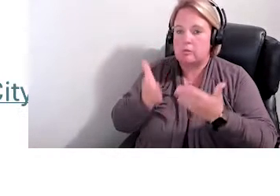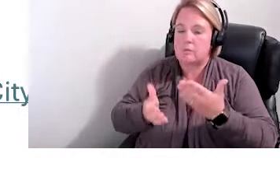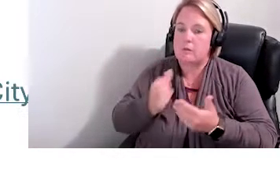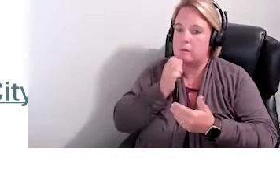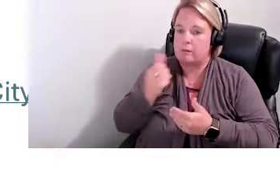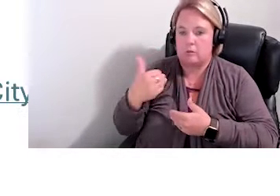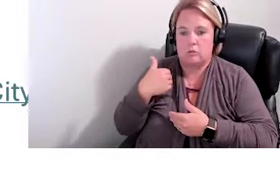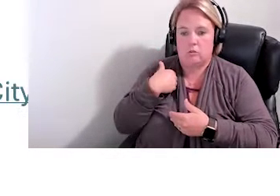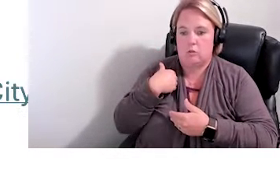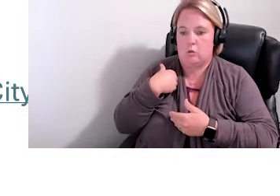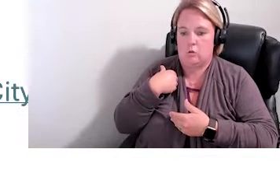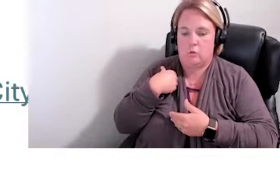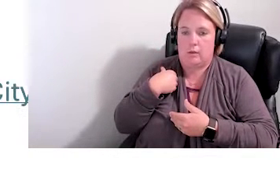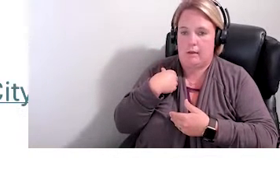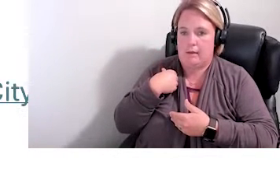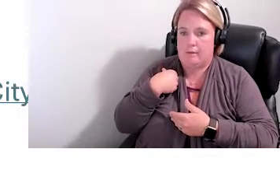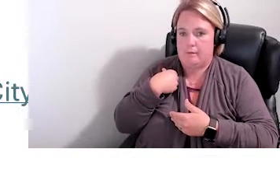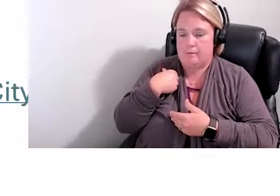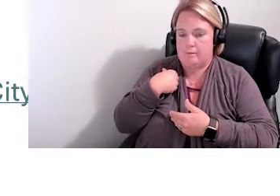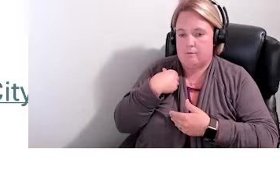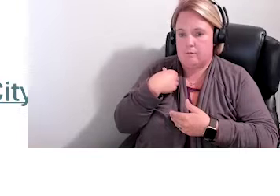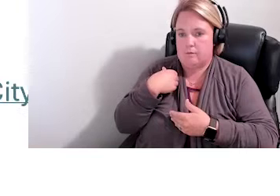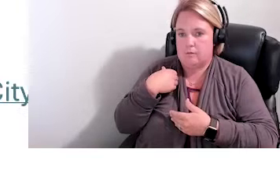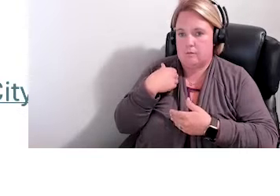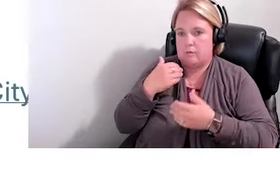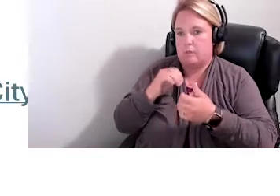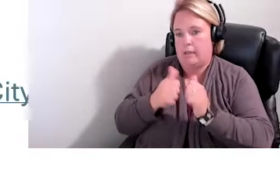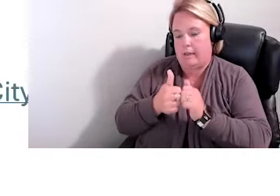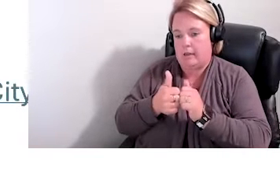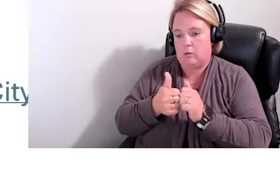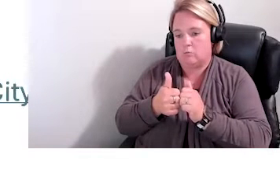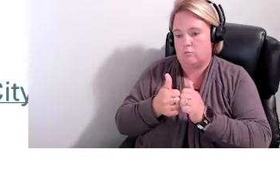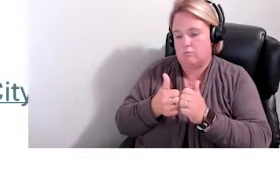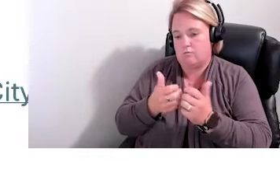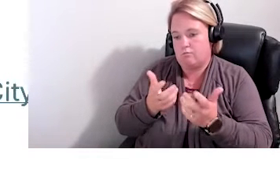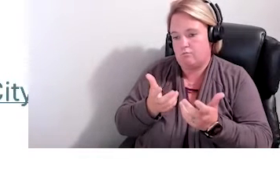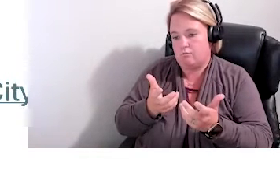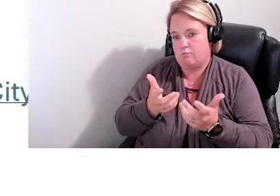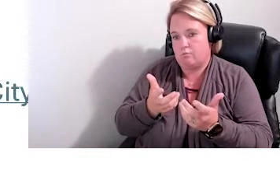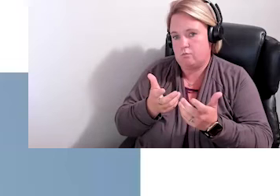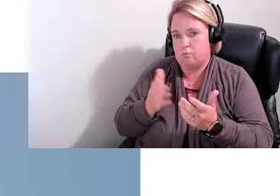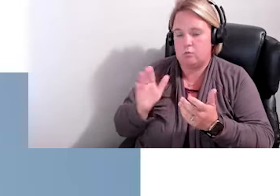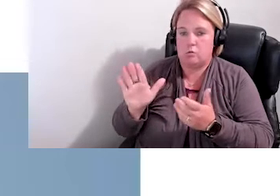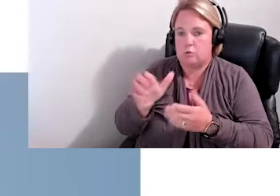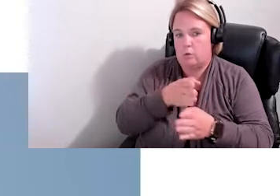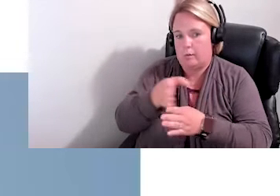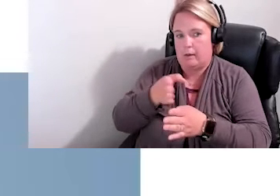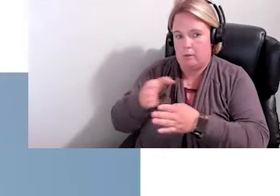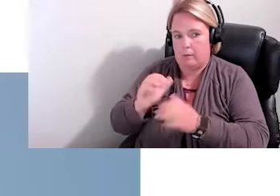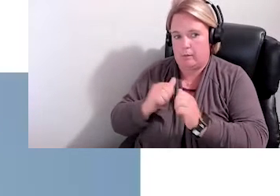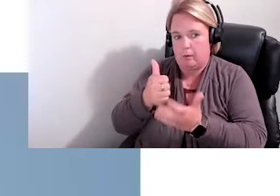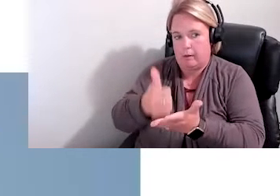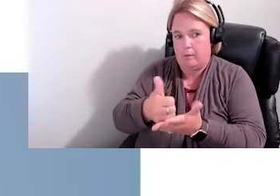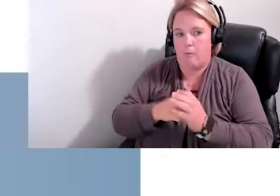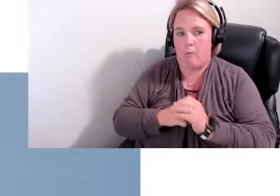in relation to what and how we can serve your pathway.